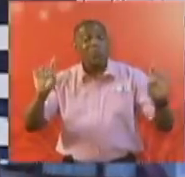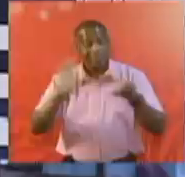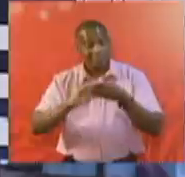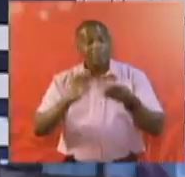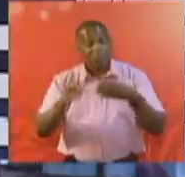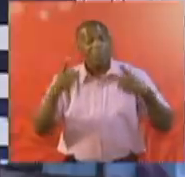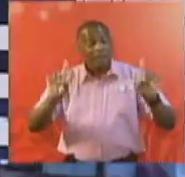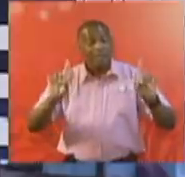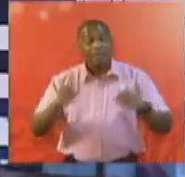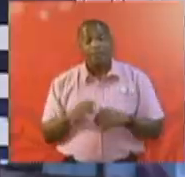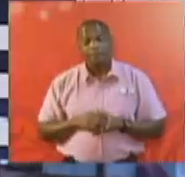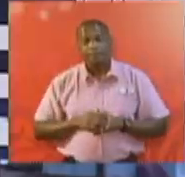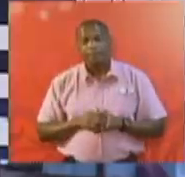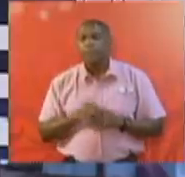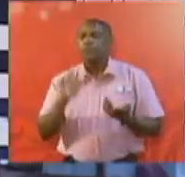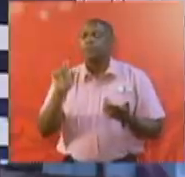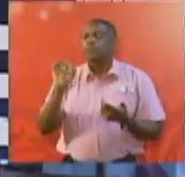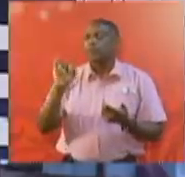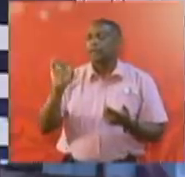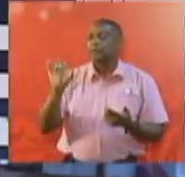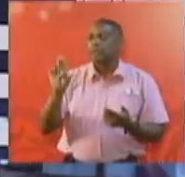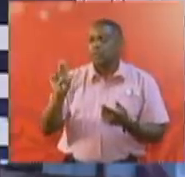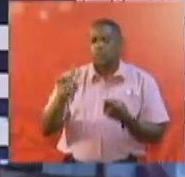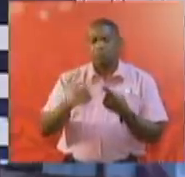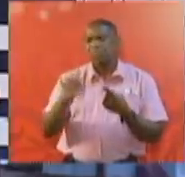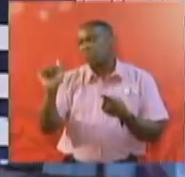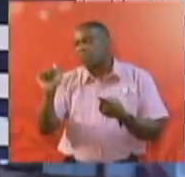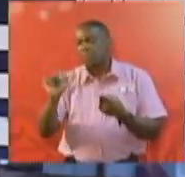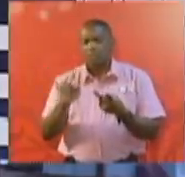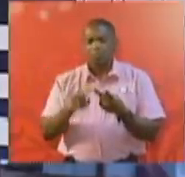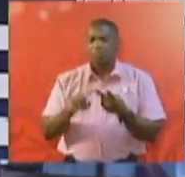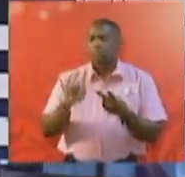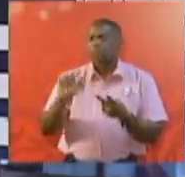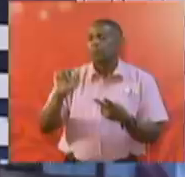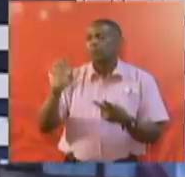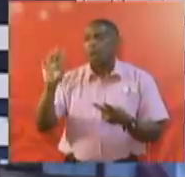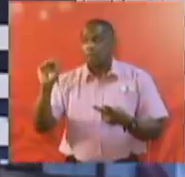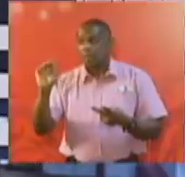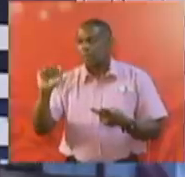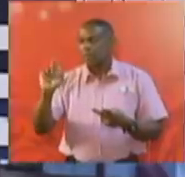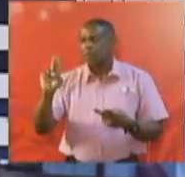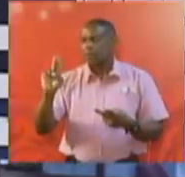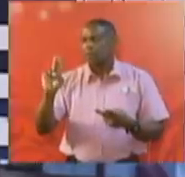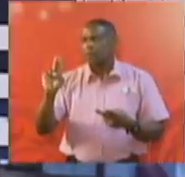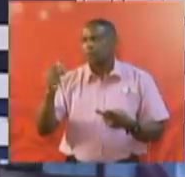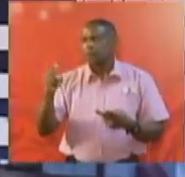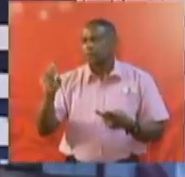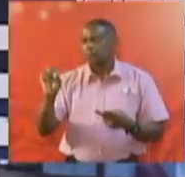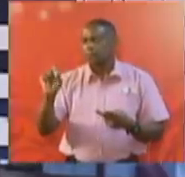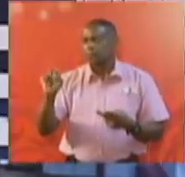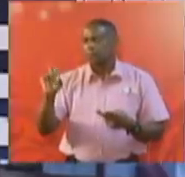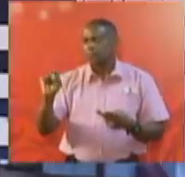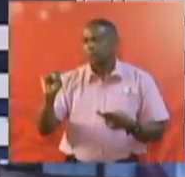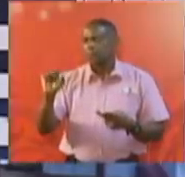in Couva or in Arima or in Augustus Long, it's not a death sentence. People are coming out alive. When I was in